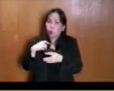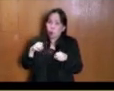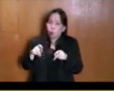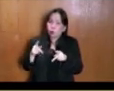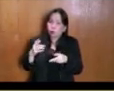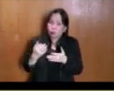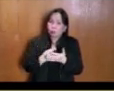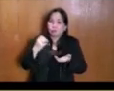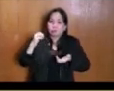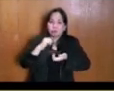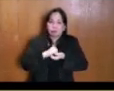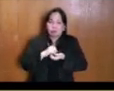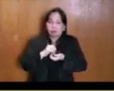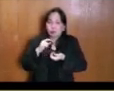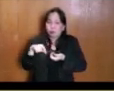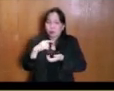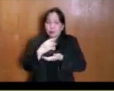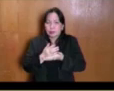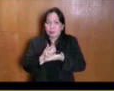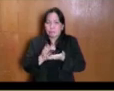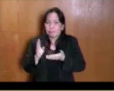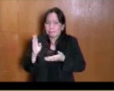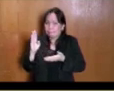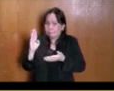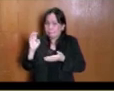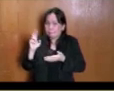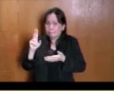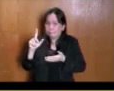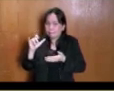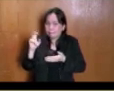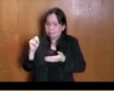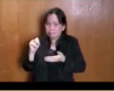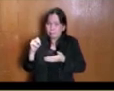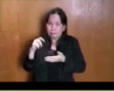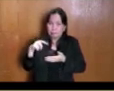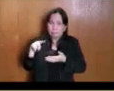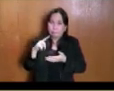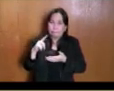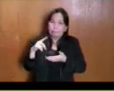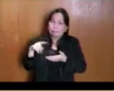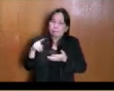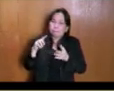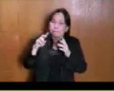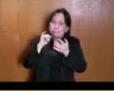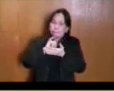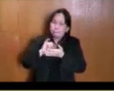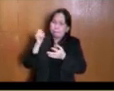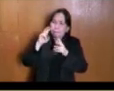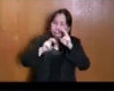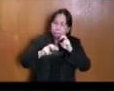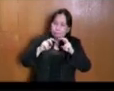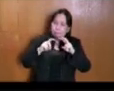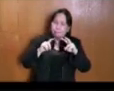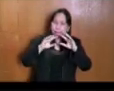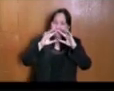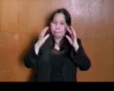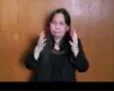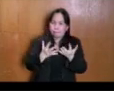to collaborate with TU Berlin and the Mercator Institute on Research for Global Commons and Climate